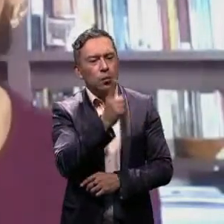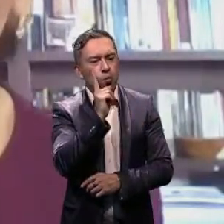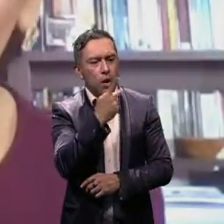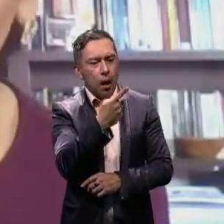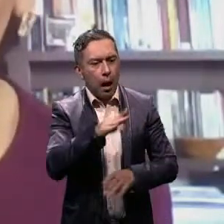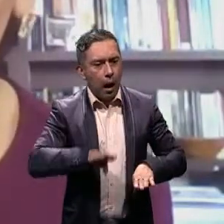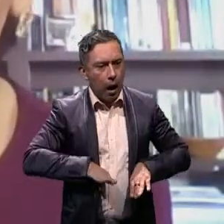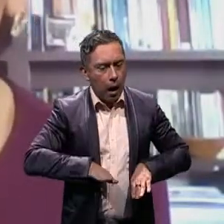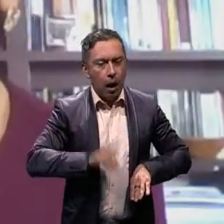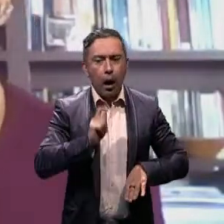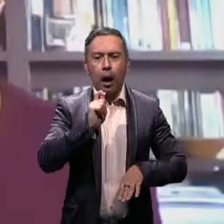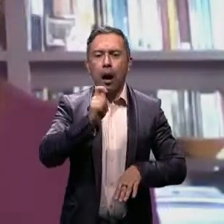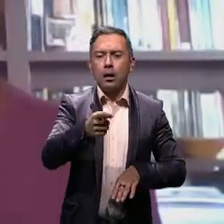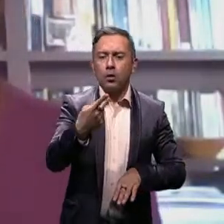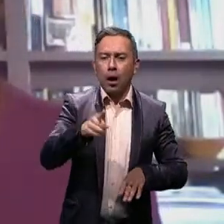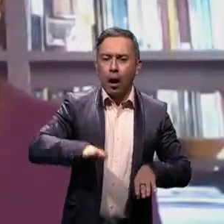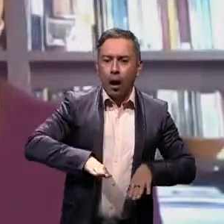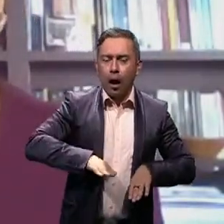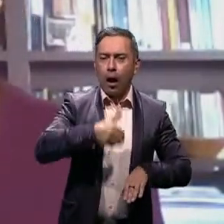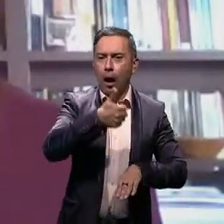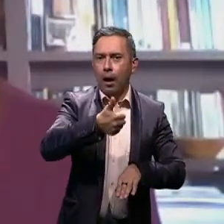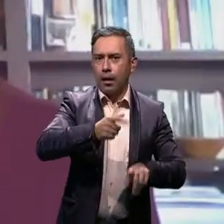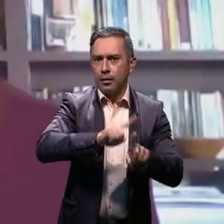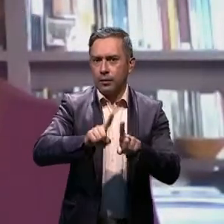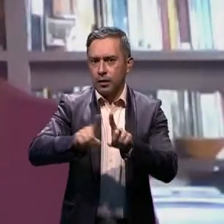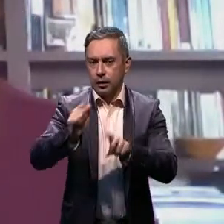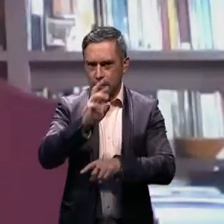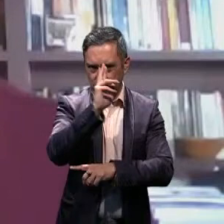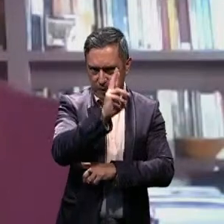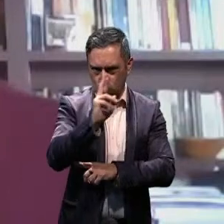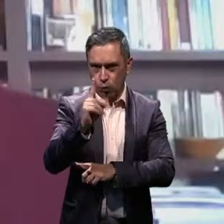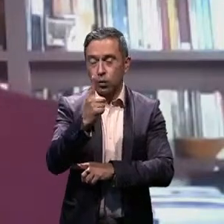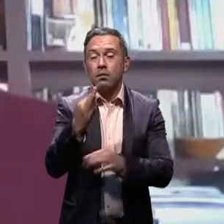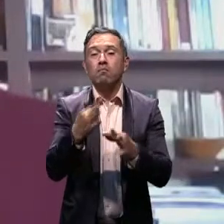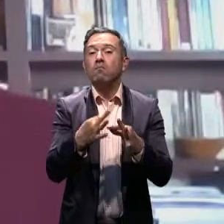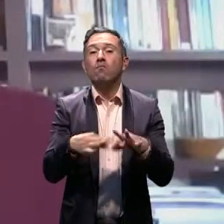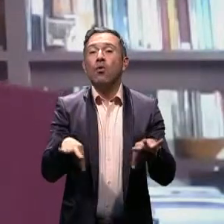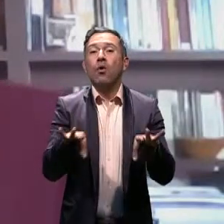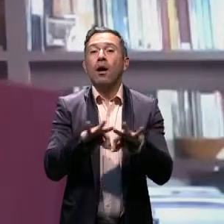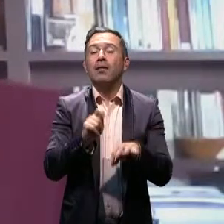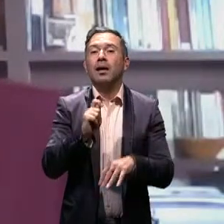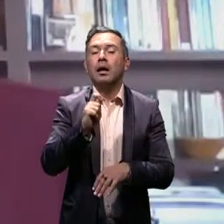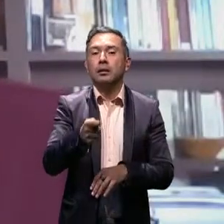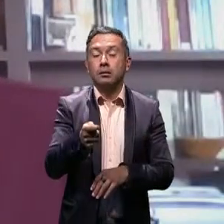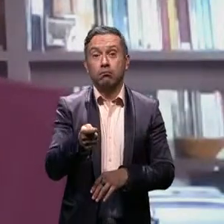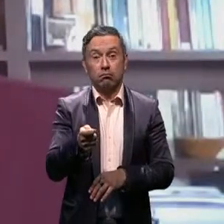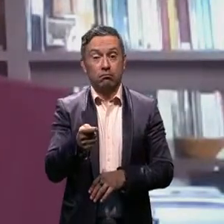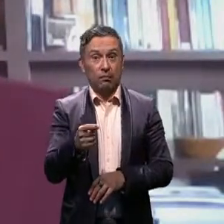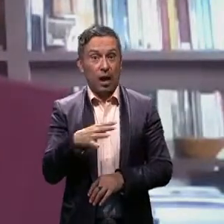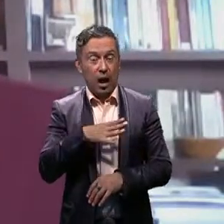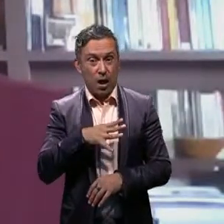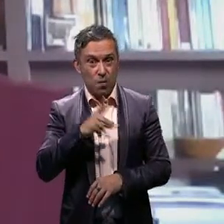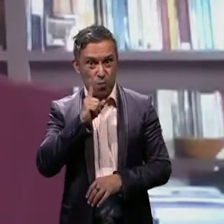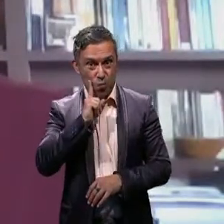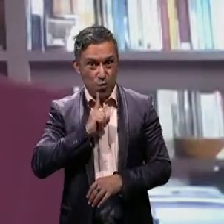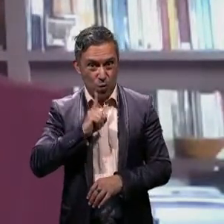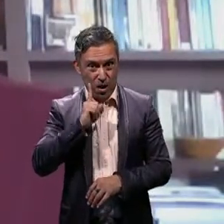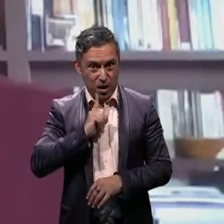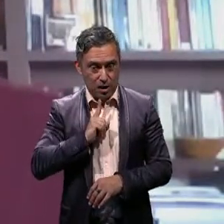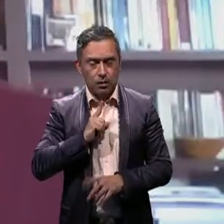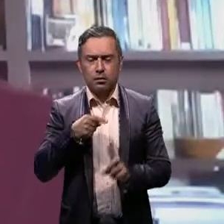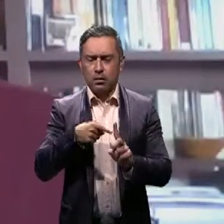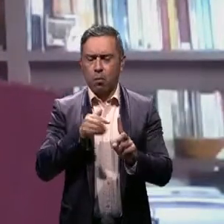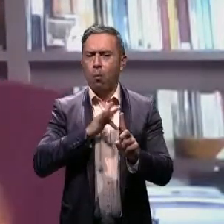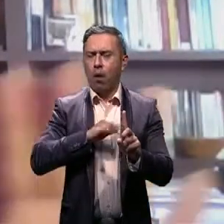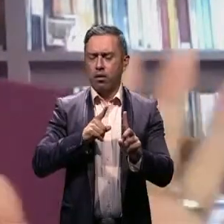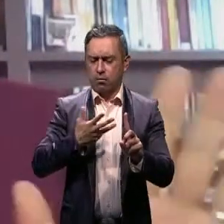groups of women and the diverse way they interact. What's relevant is that we must have women that